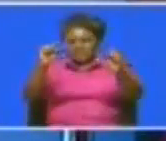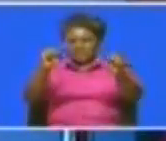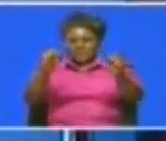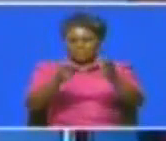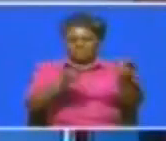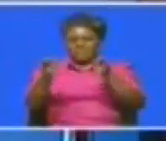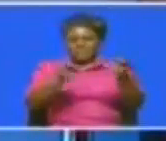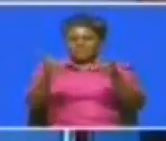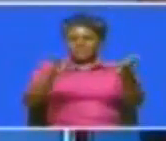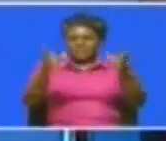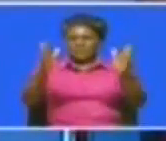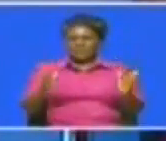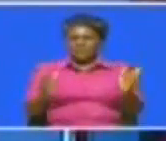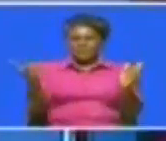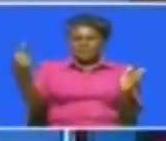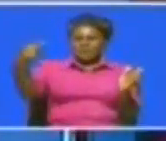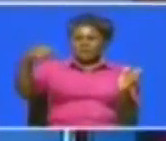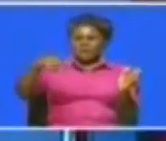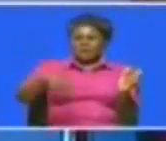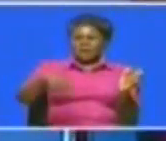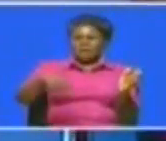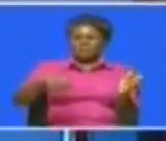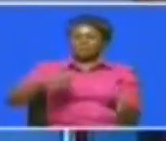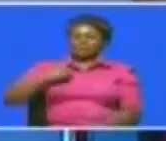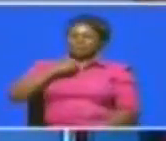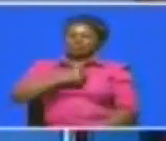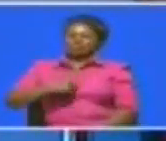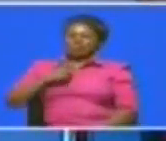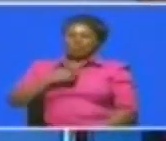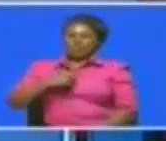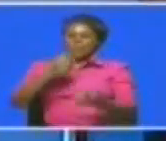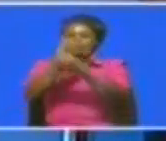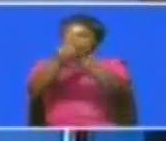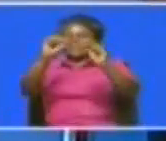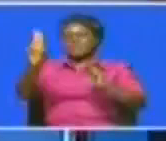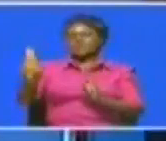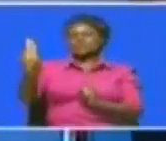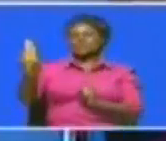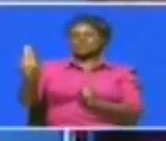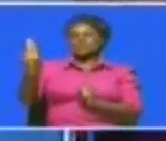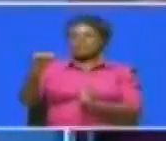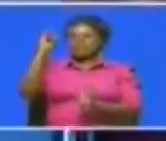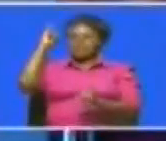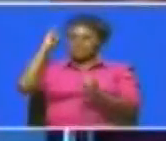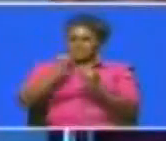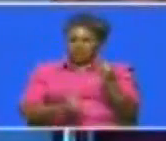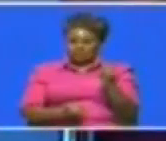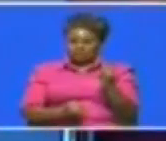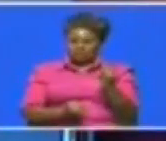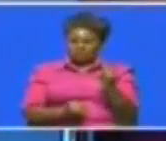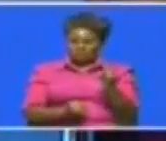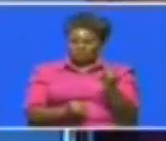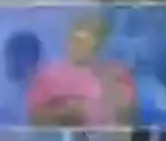director, Mr. Maddox, to come and issue an apology to President Uhuru Kenyatta. Last but definitely not